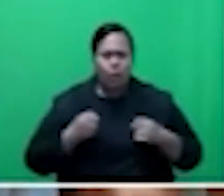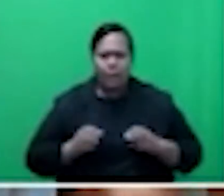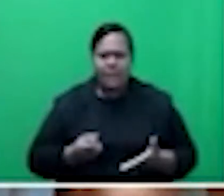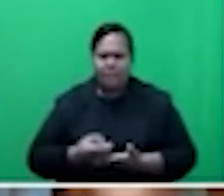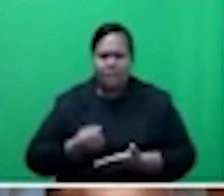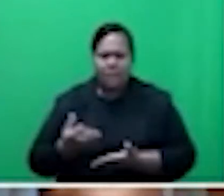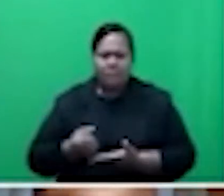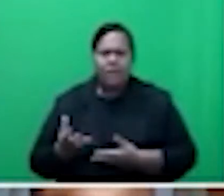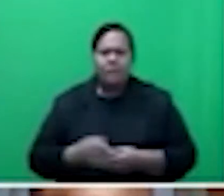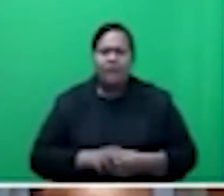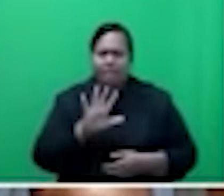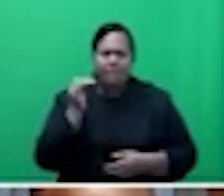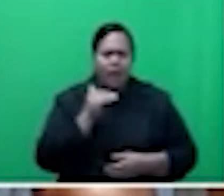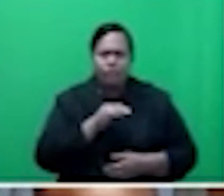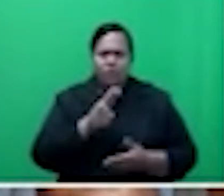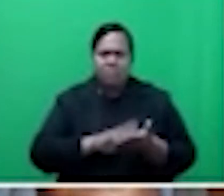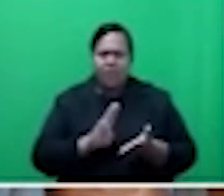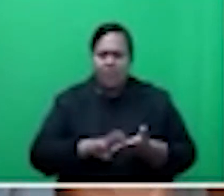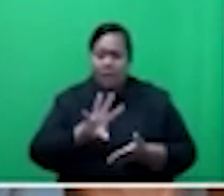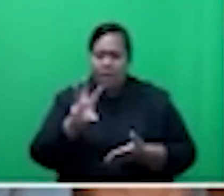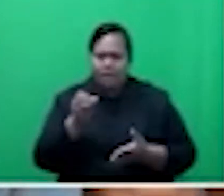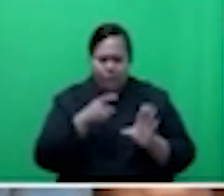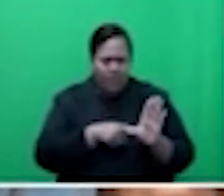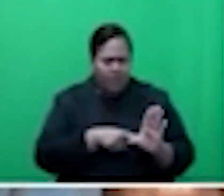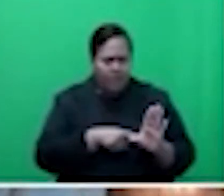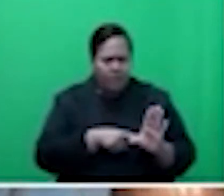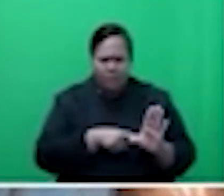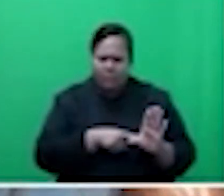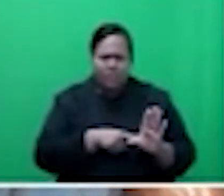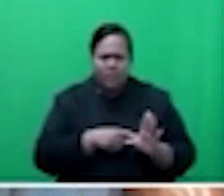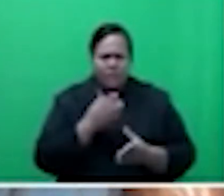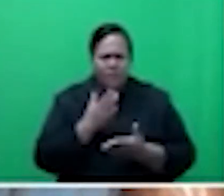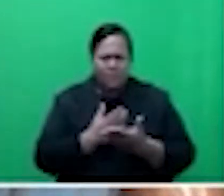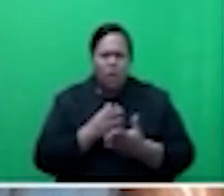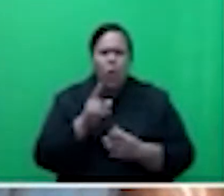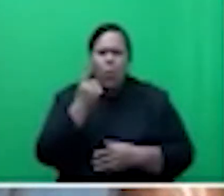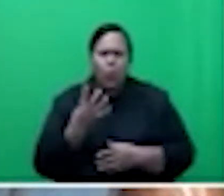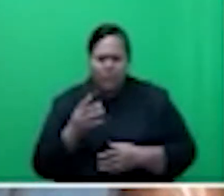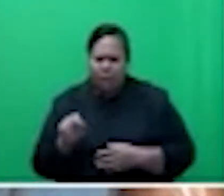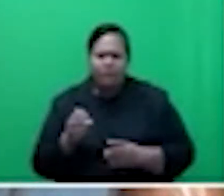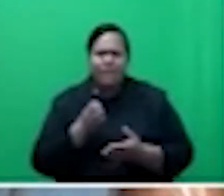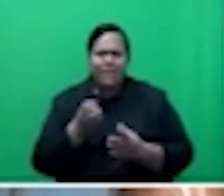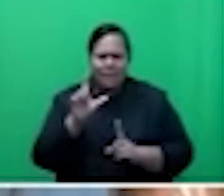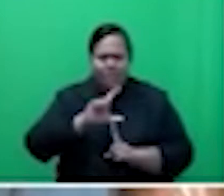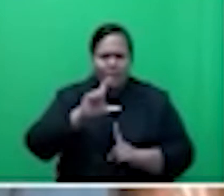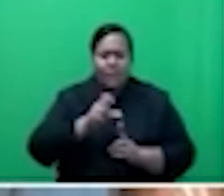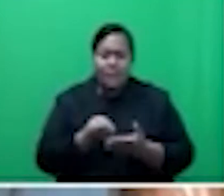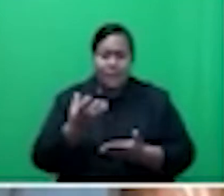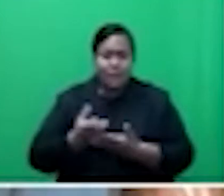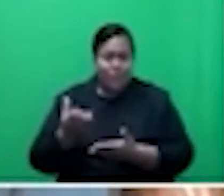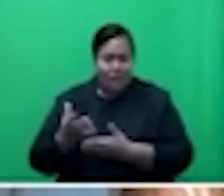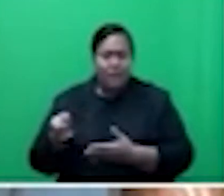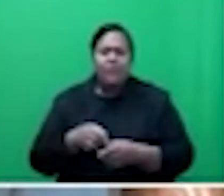annually, which is almost a quarter of annual expenditure. The Ministry of Infrastructure and Meteorological Services, on average, under